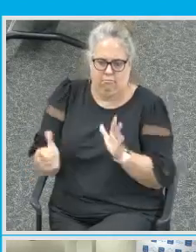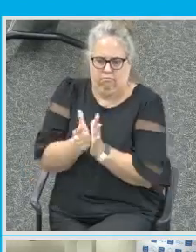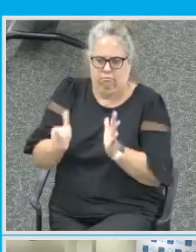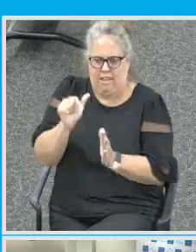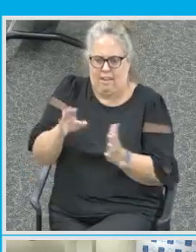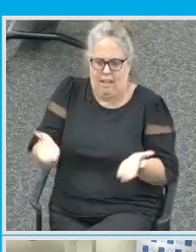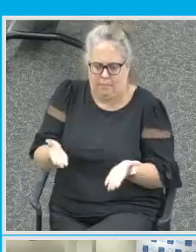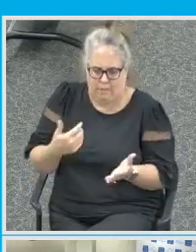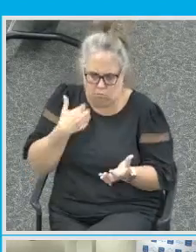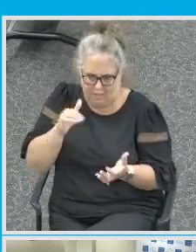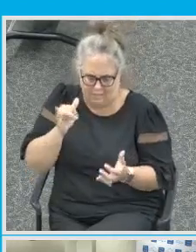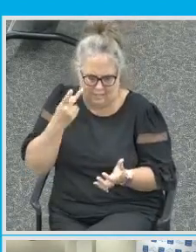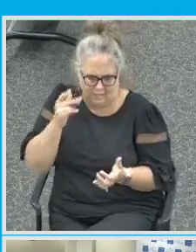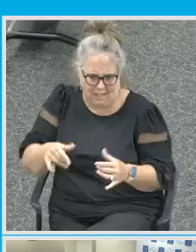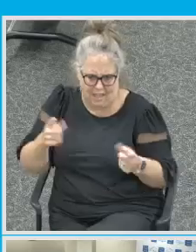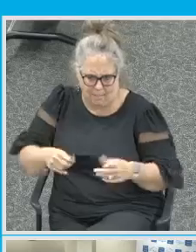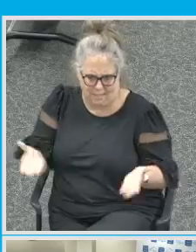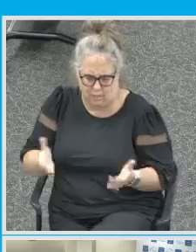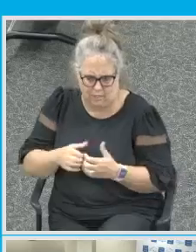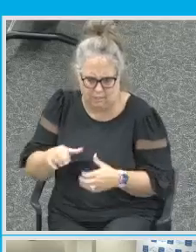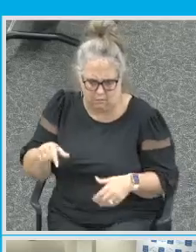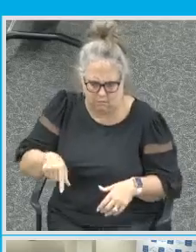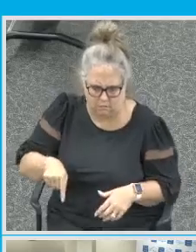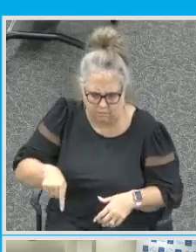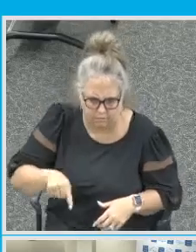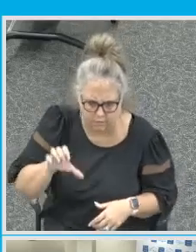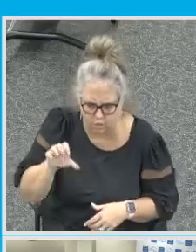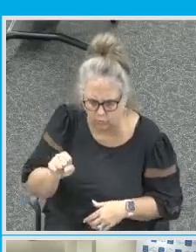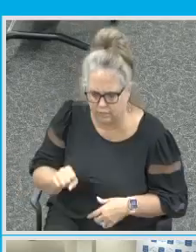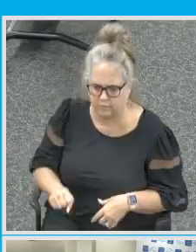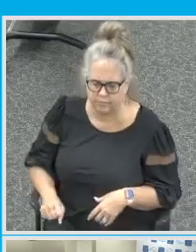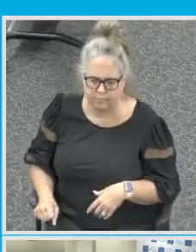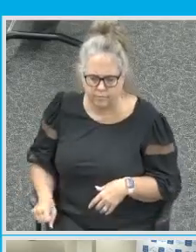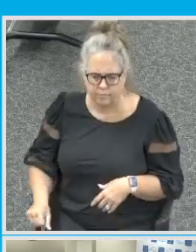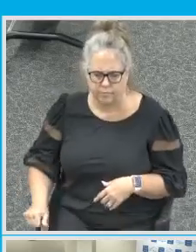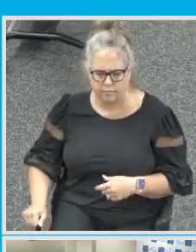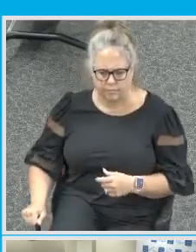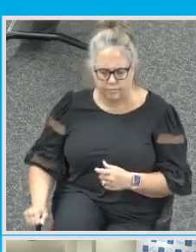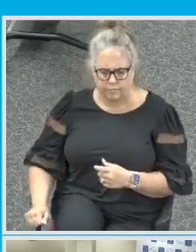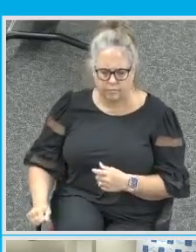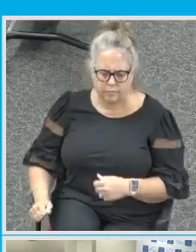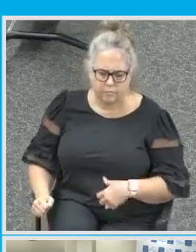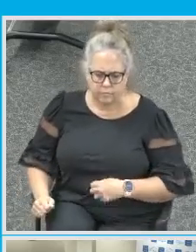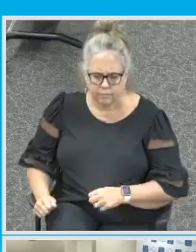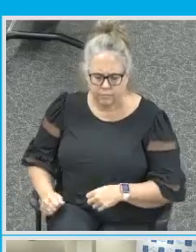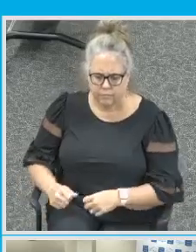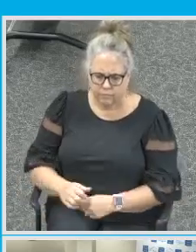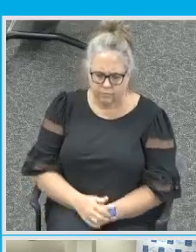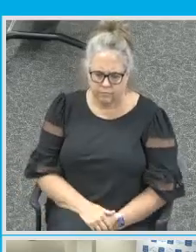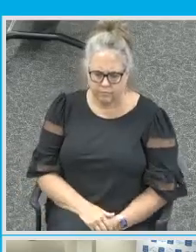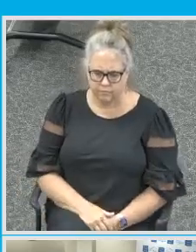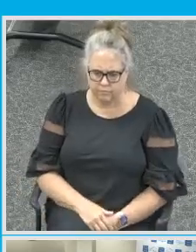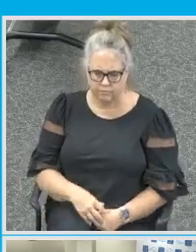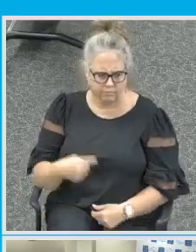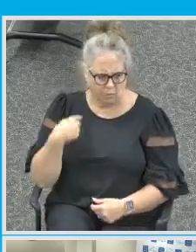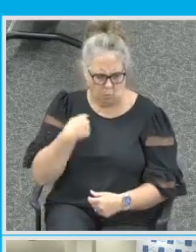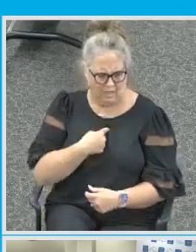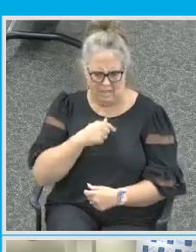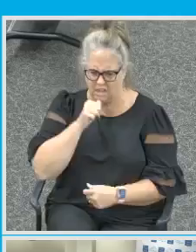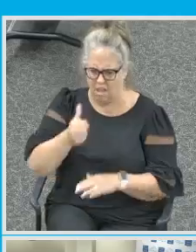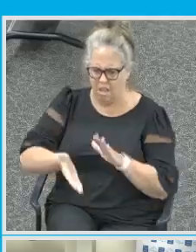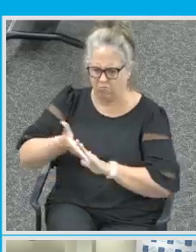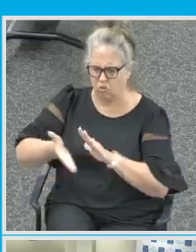Go ahead. Commissioner Gonzalez, we don't regulate laboratories, and we don't have